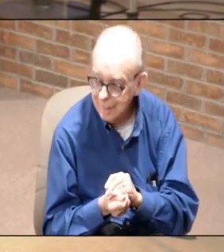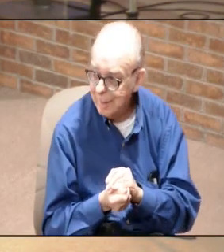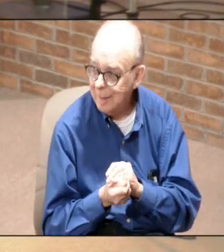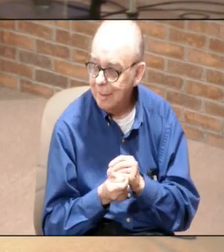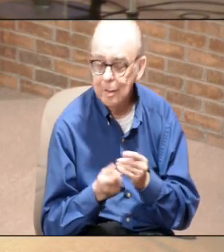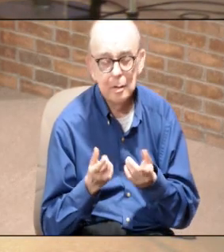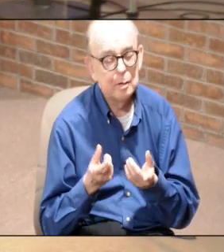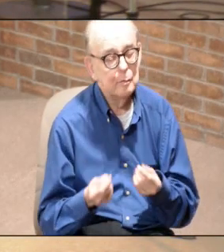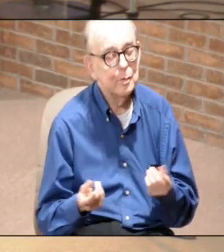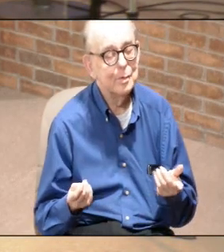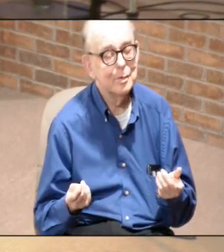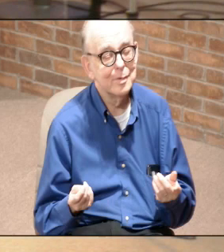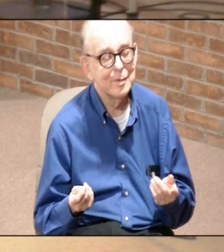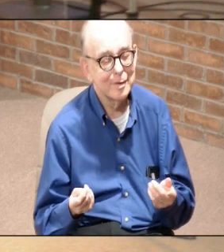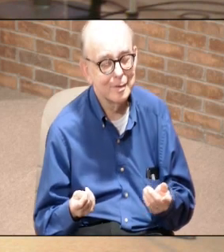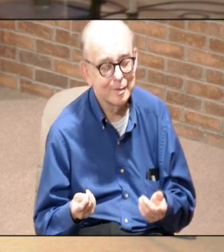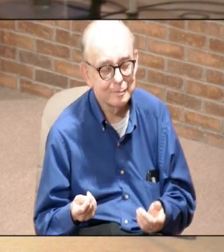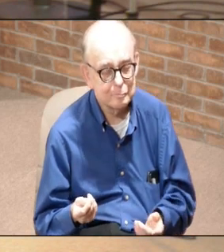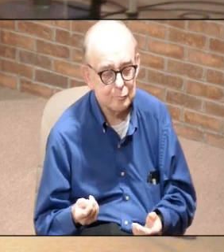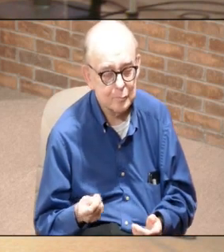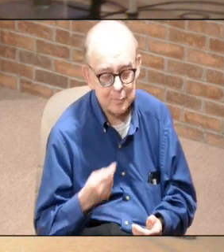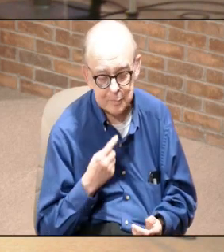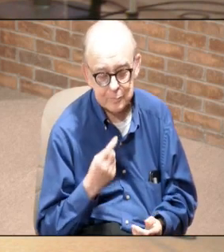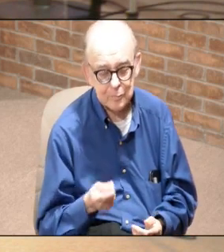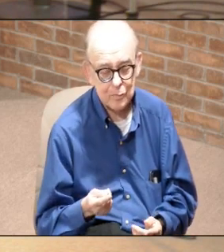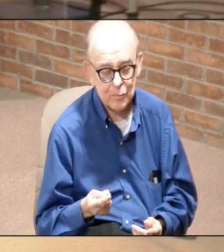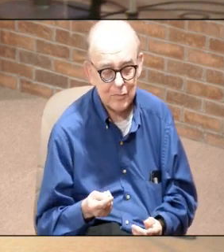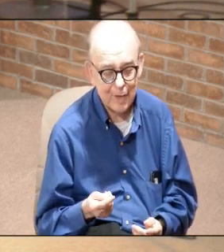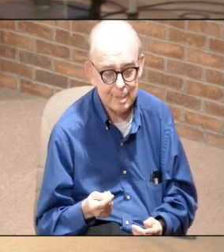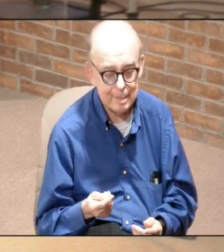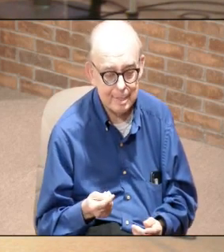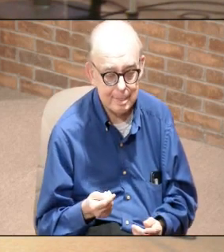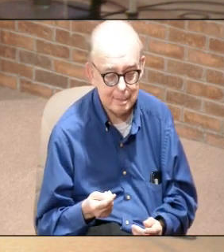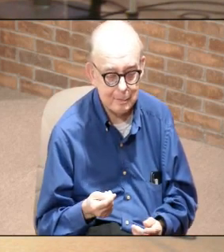So what does he do? He says,